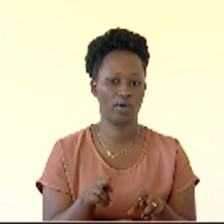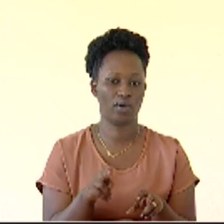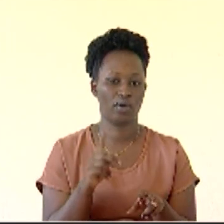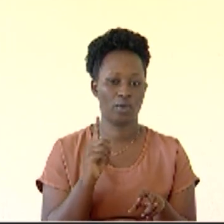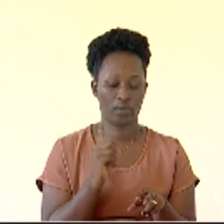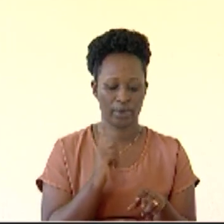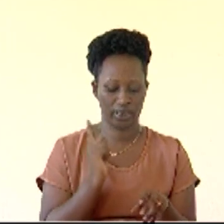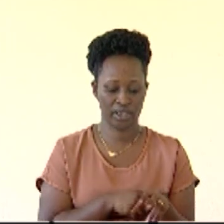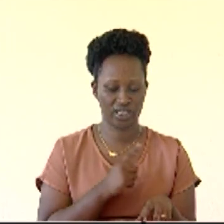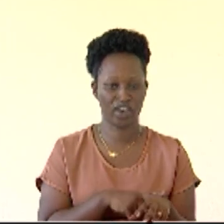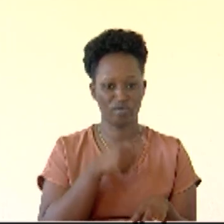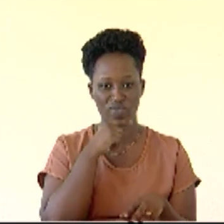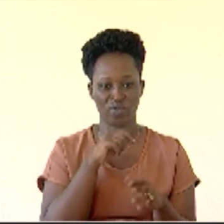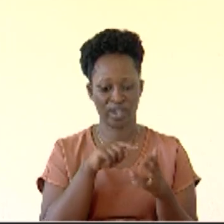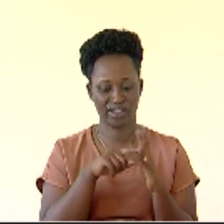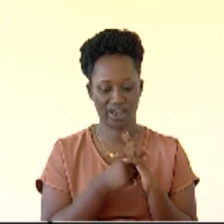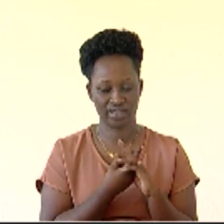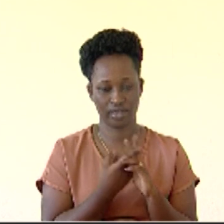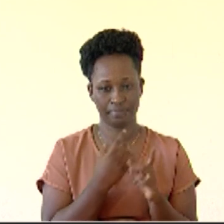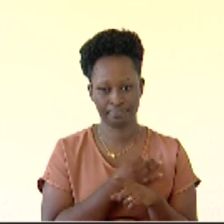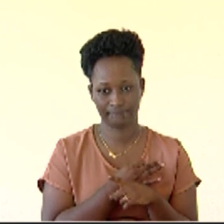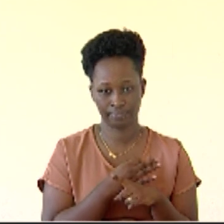become erected. So that one is one of the